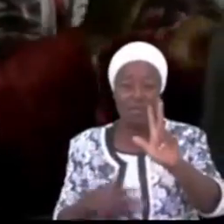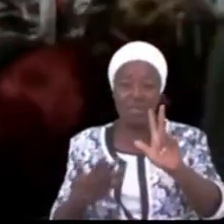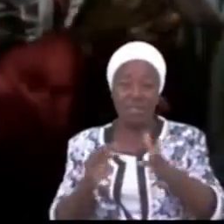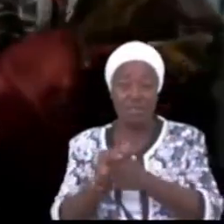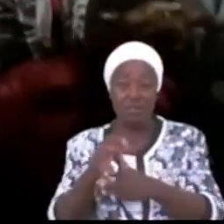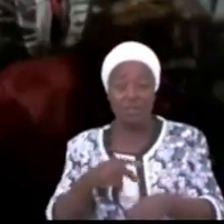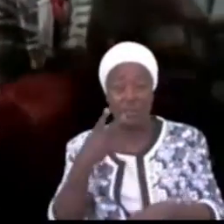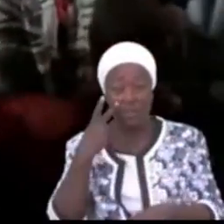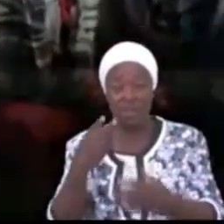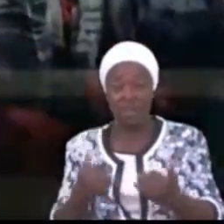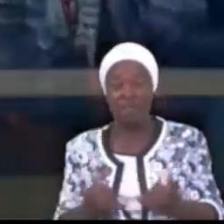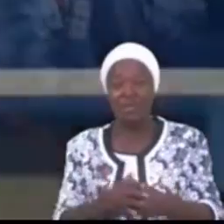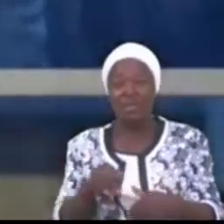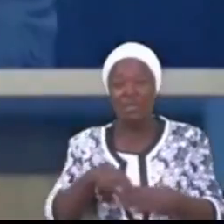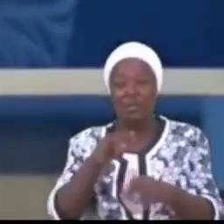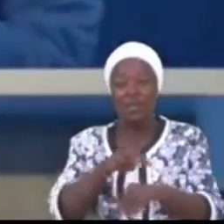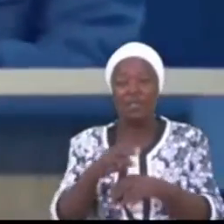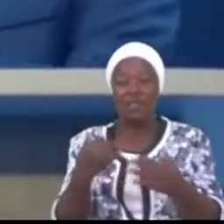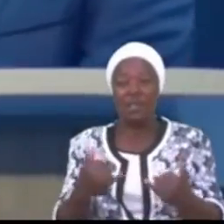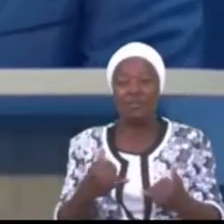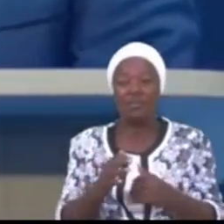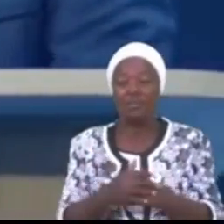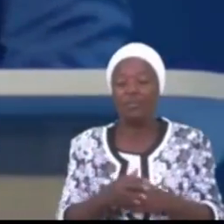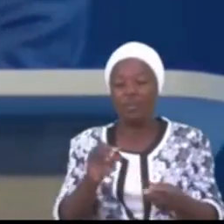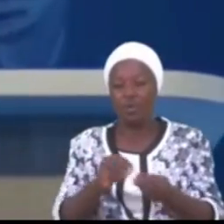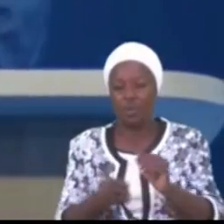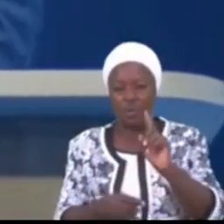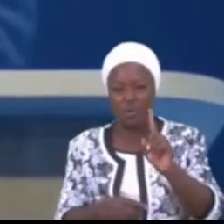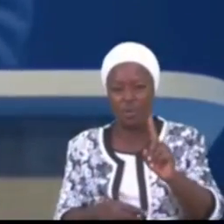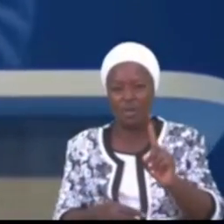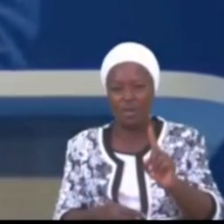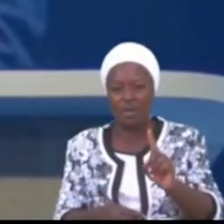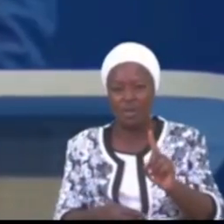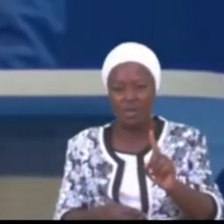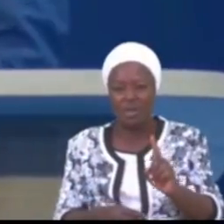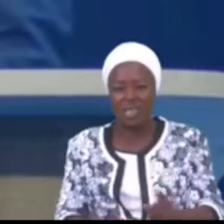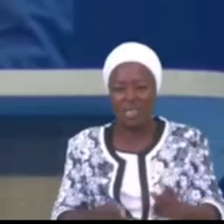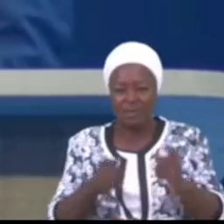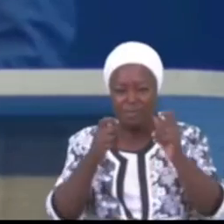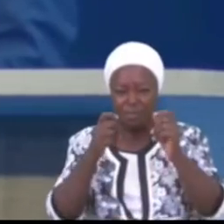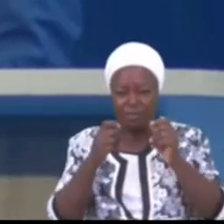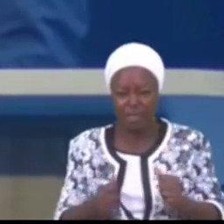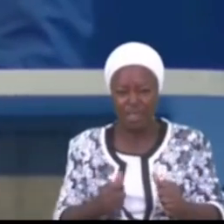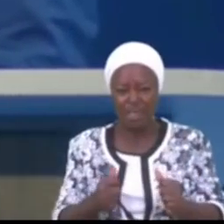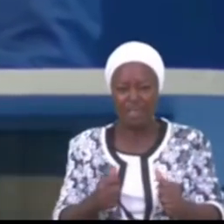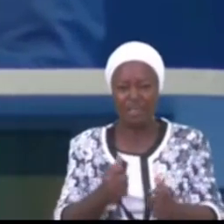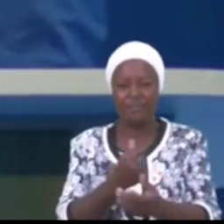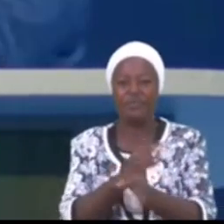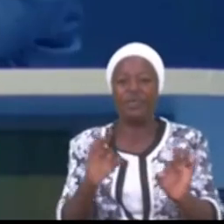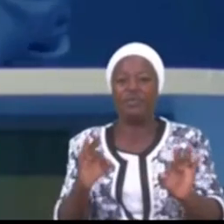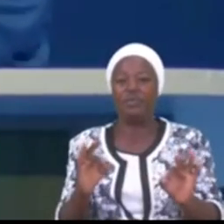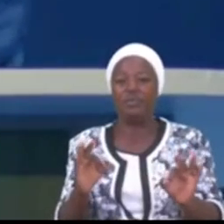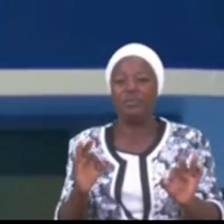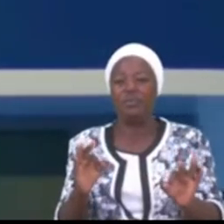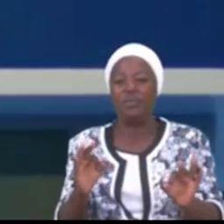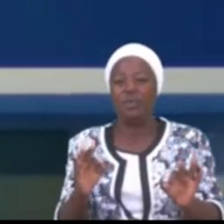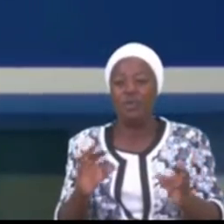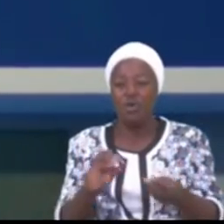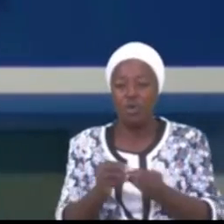at in the message tonight. Number one, immediate emancipation. Number